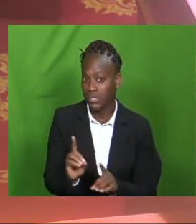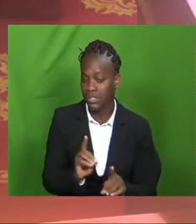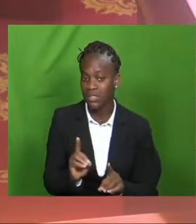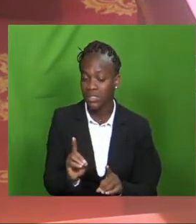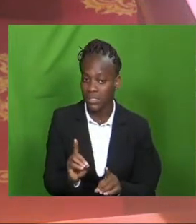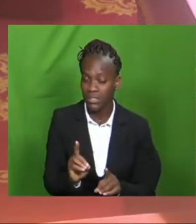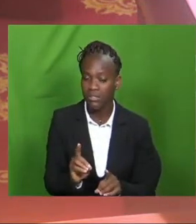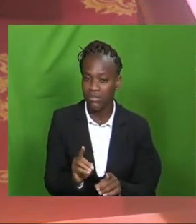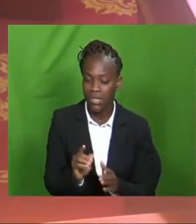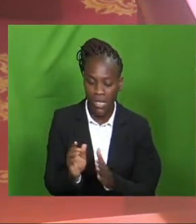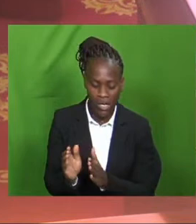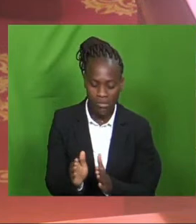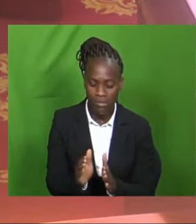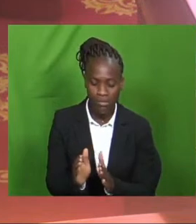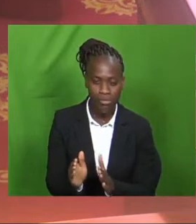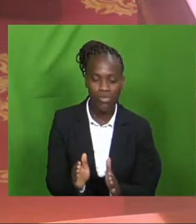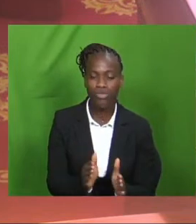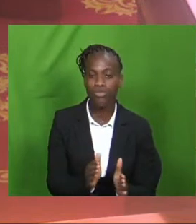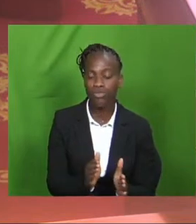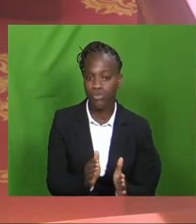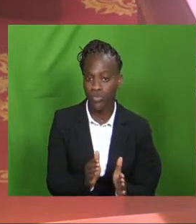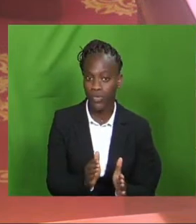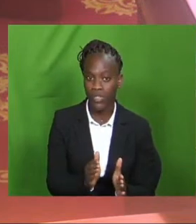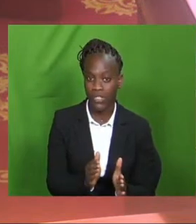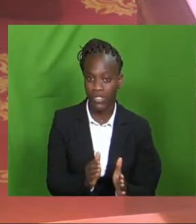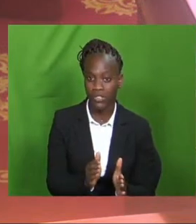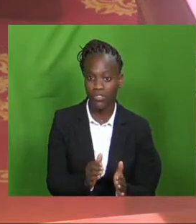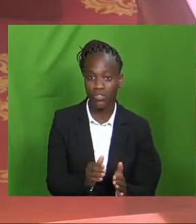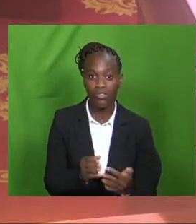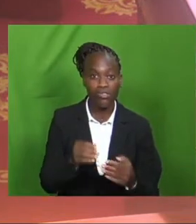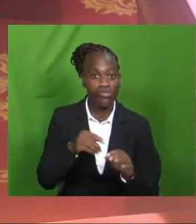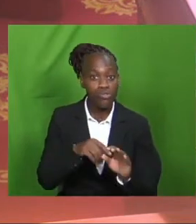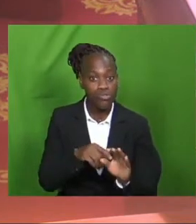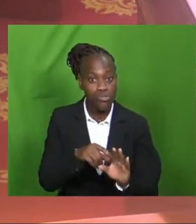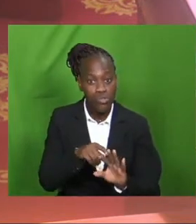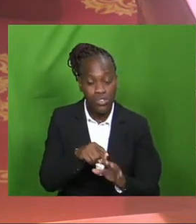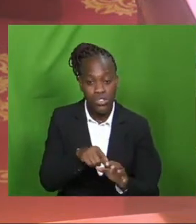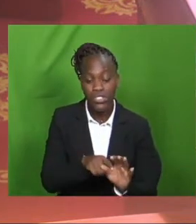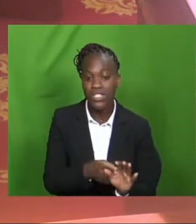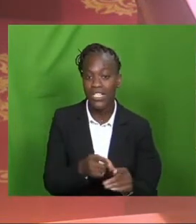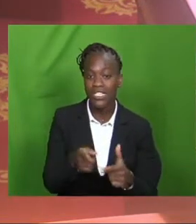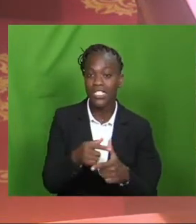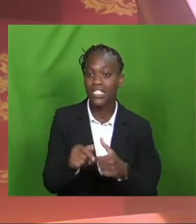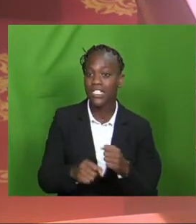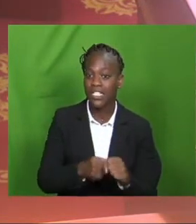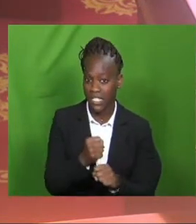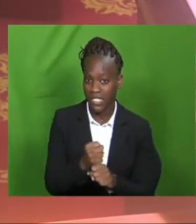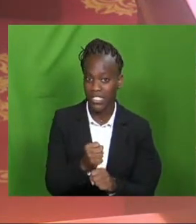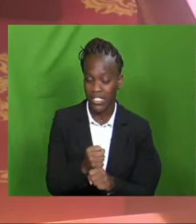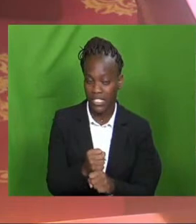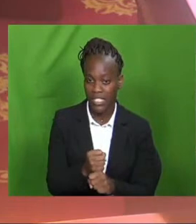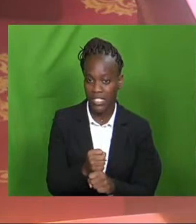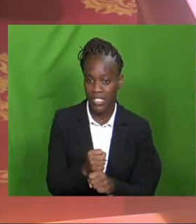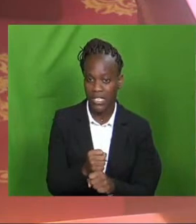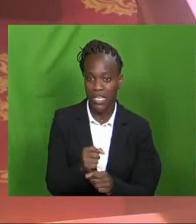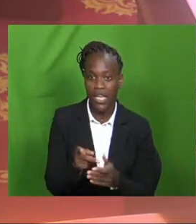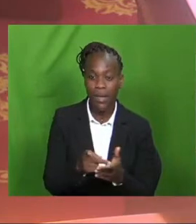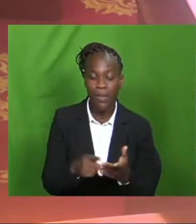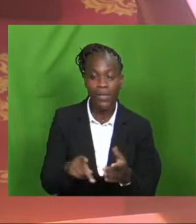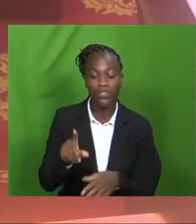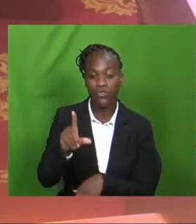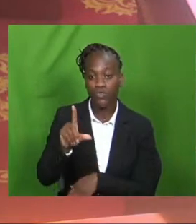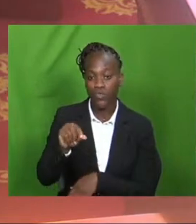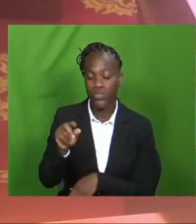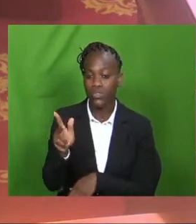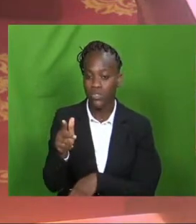prepared to take off from next year. That is to be part of the 2023